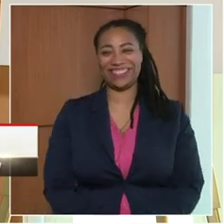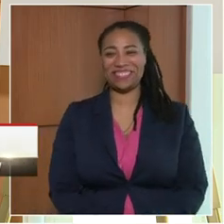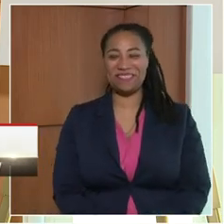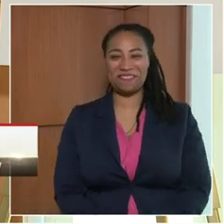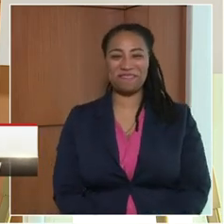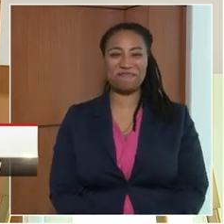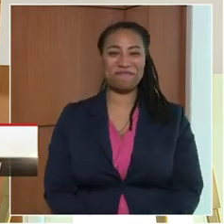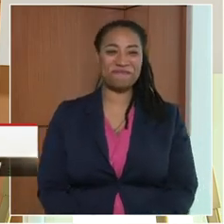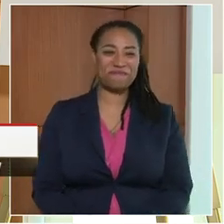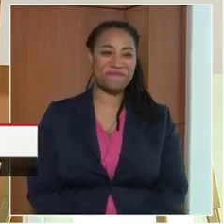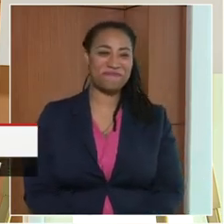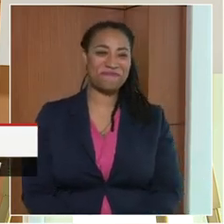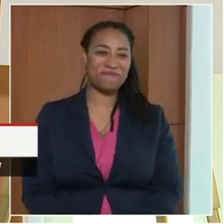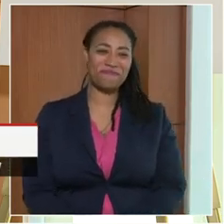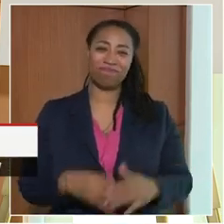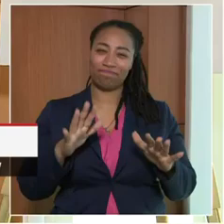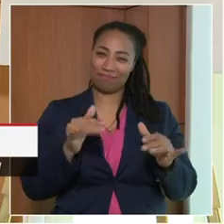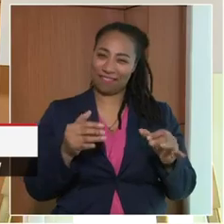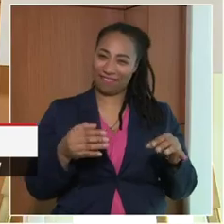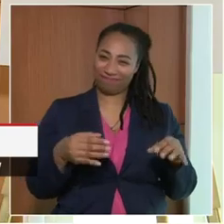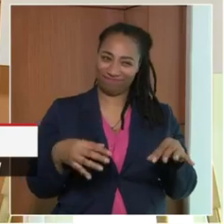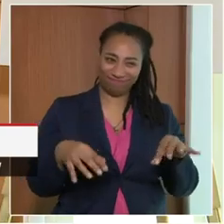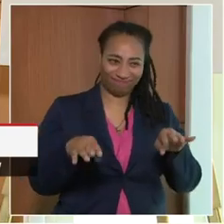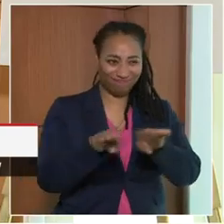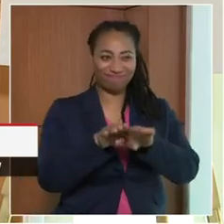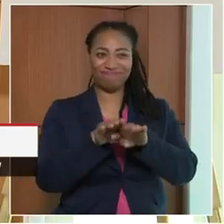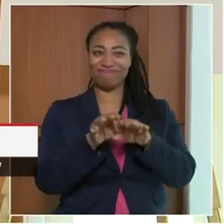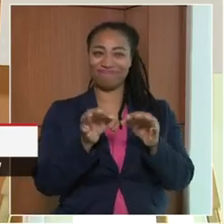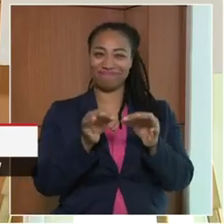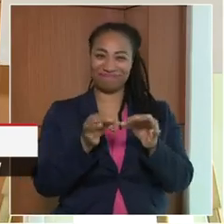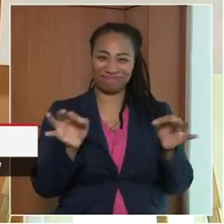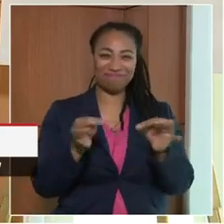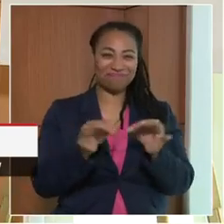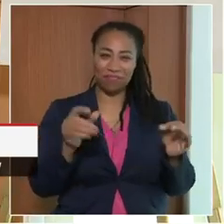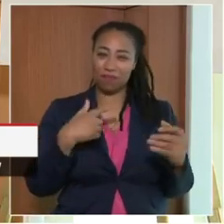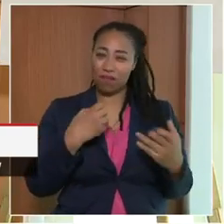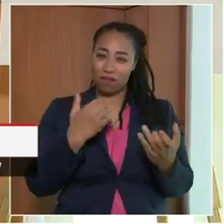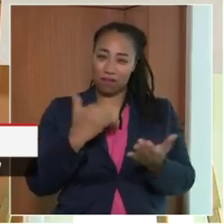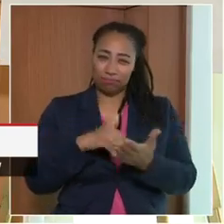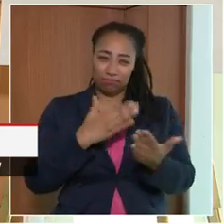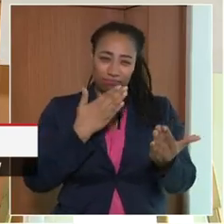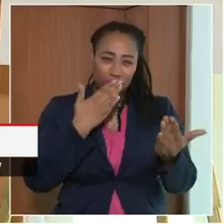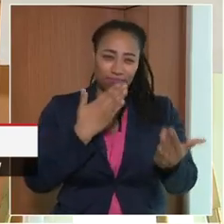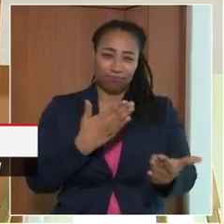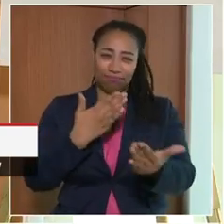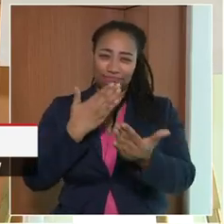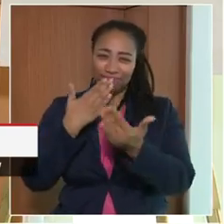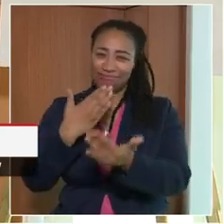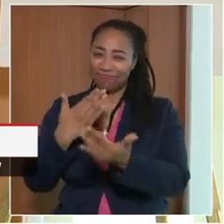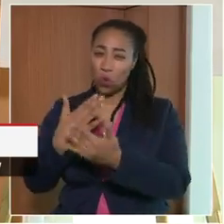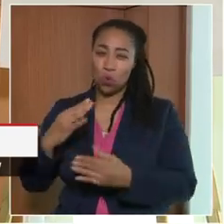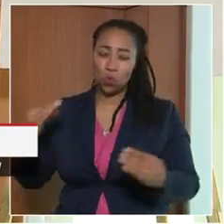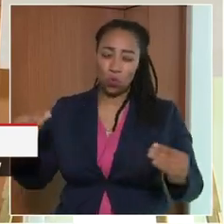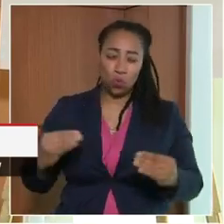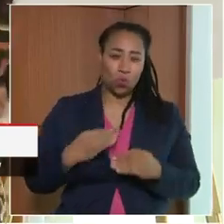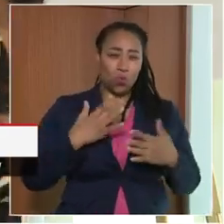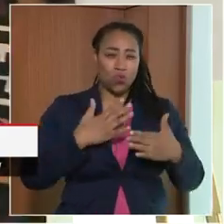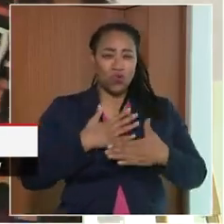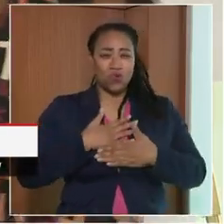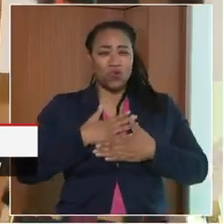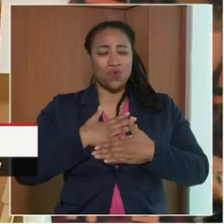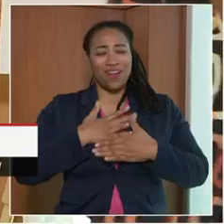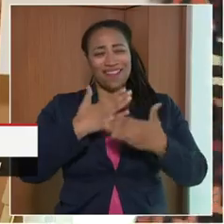I want to conclude and just say thank you all. I am really, really full. And thank you. Thank you, Mayor Bowser. Thank you so much.